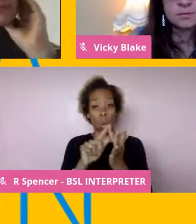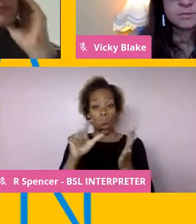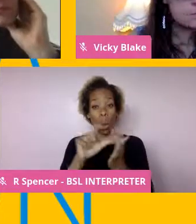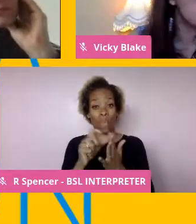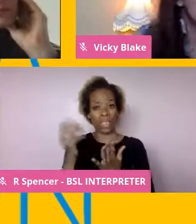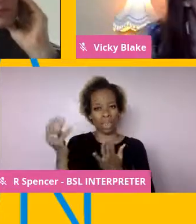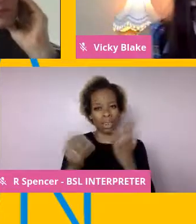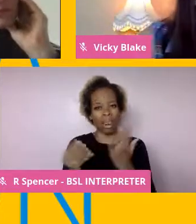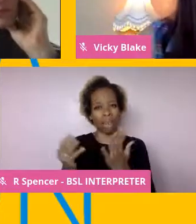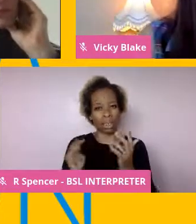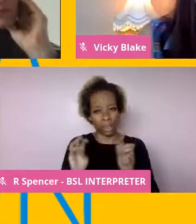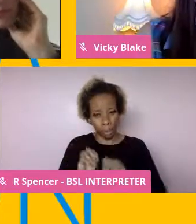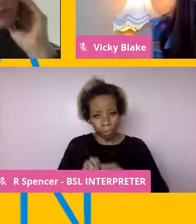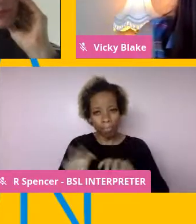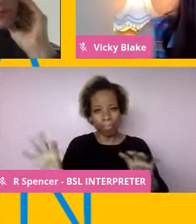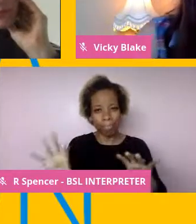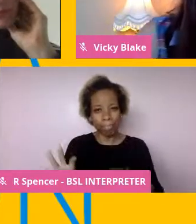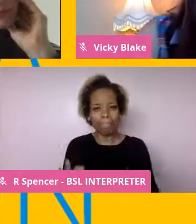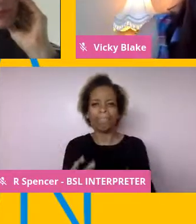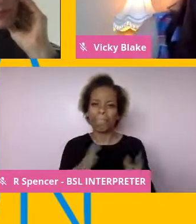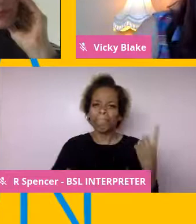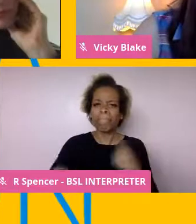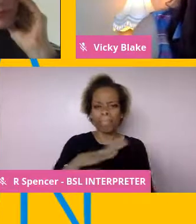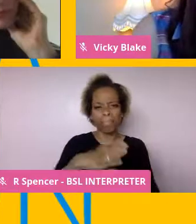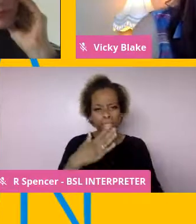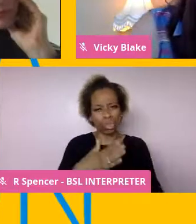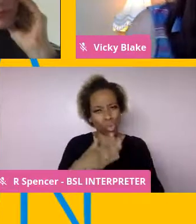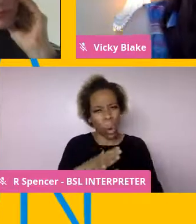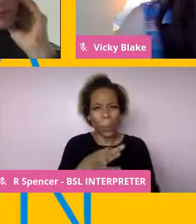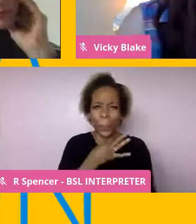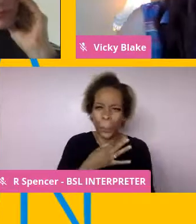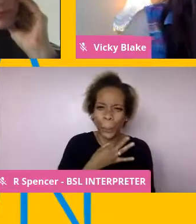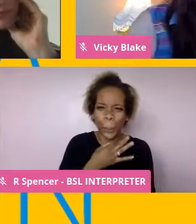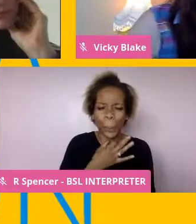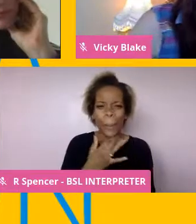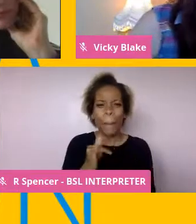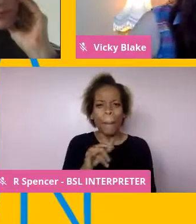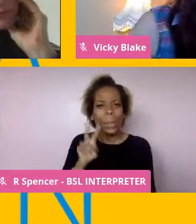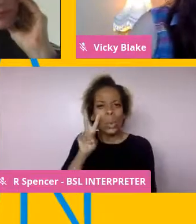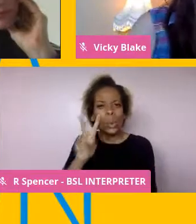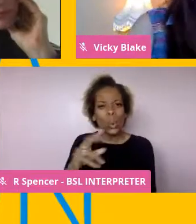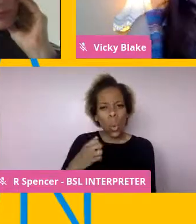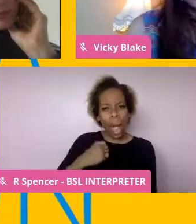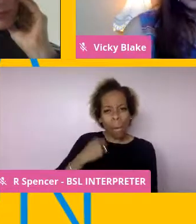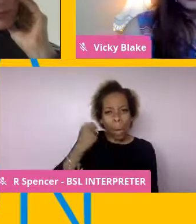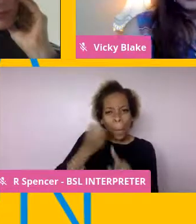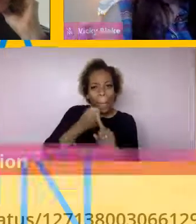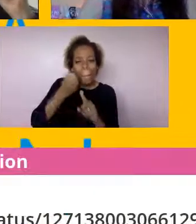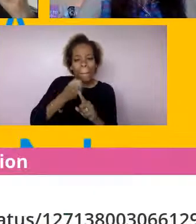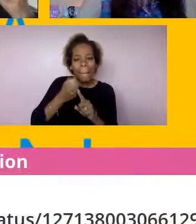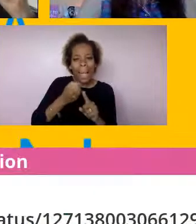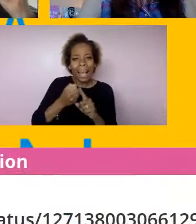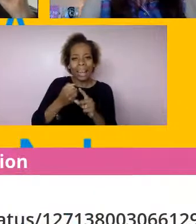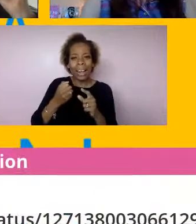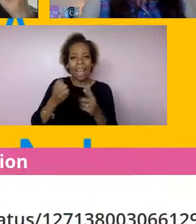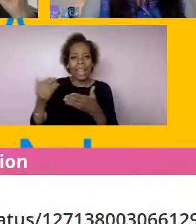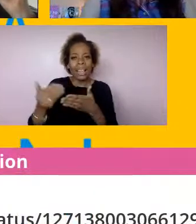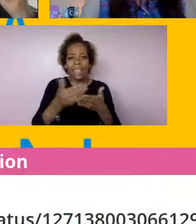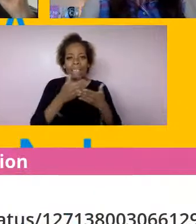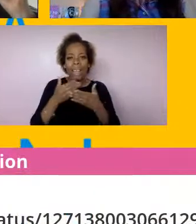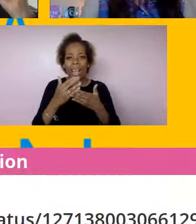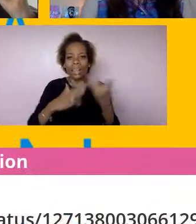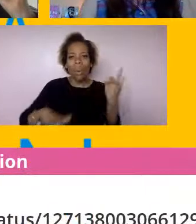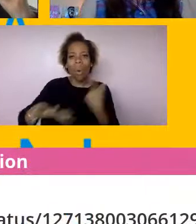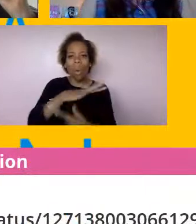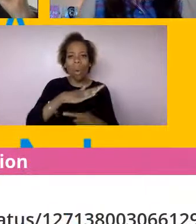had a number of kind of, you might have seen our Defend All Jobs campaign. I think I've been on leave, but somebody from our